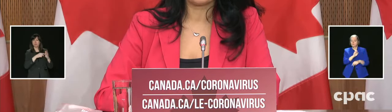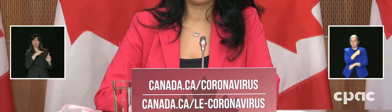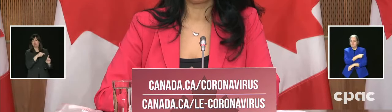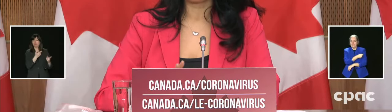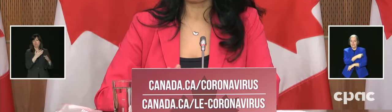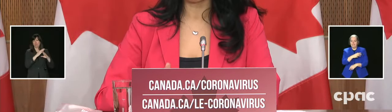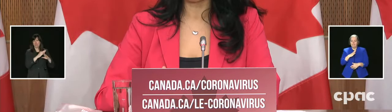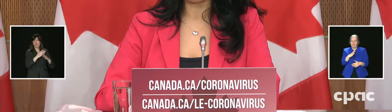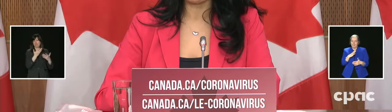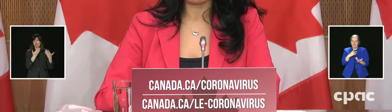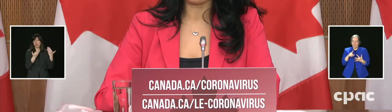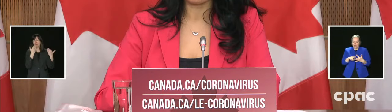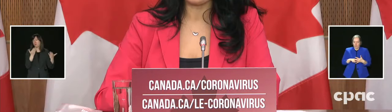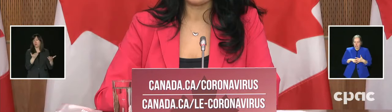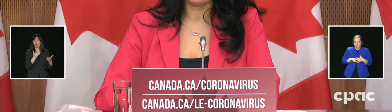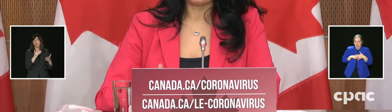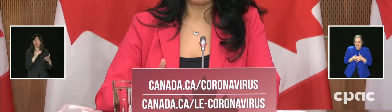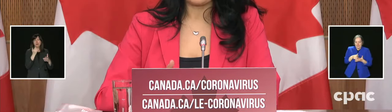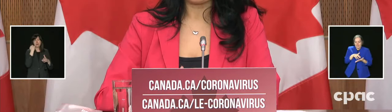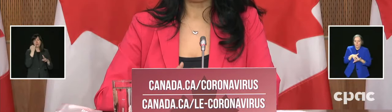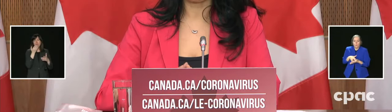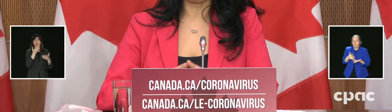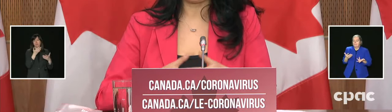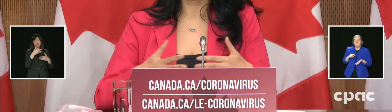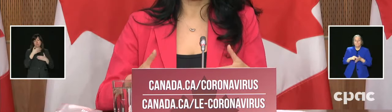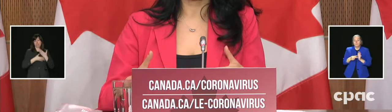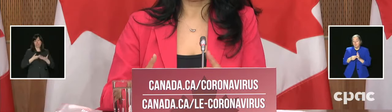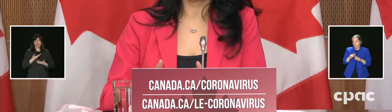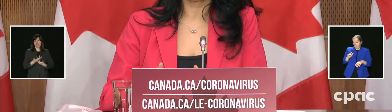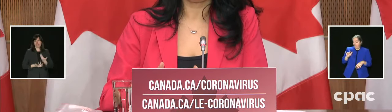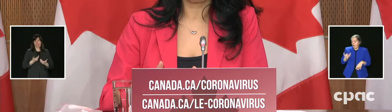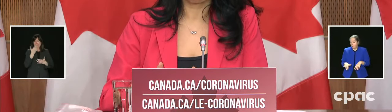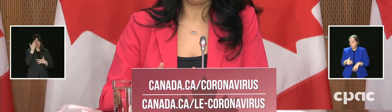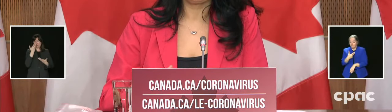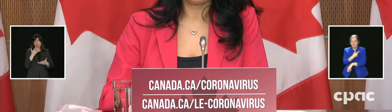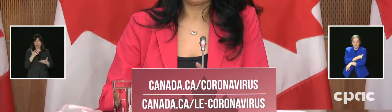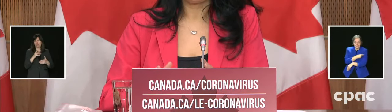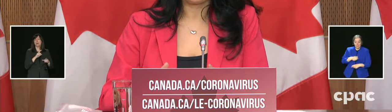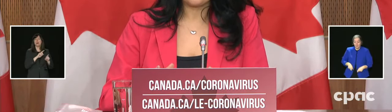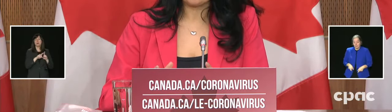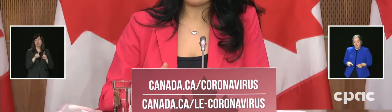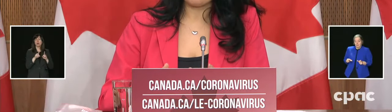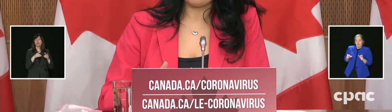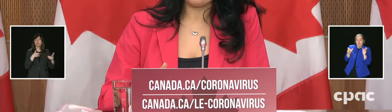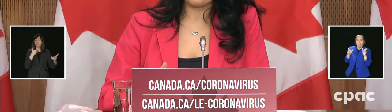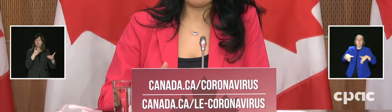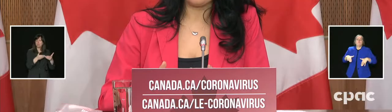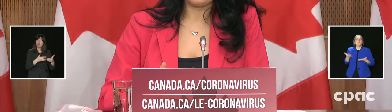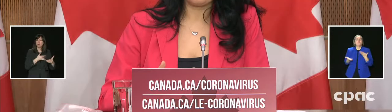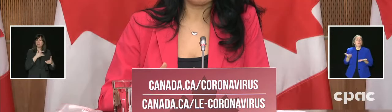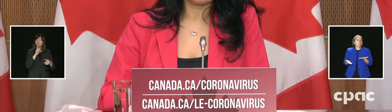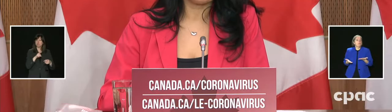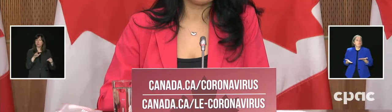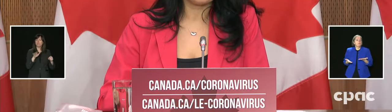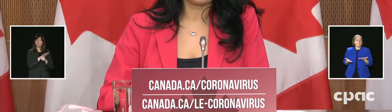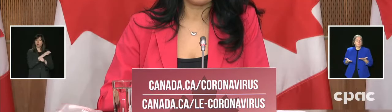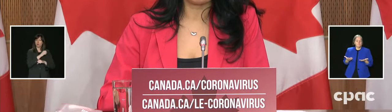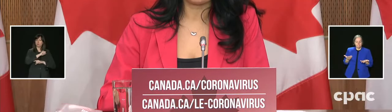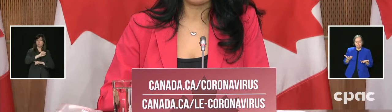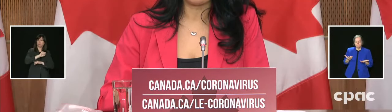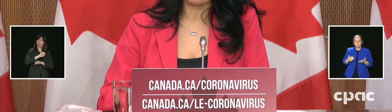any protection. But the important number would be at the end, where we think that there would be pretty close to full immunity conferred